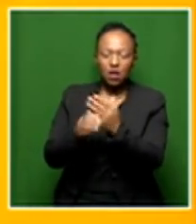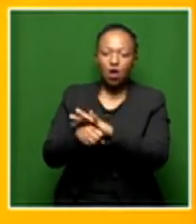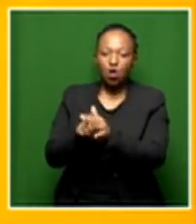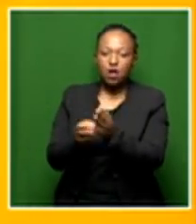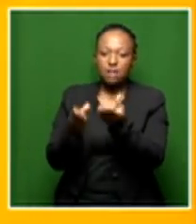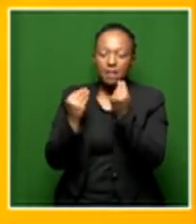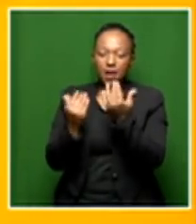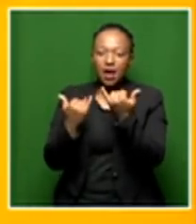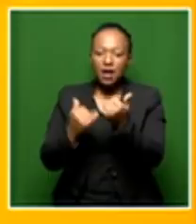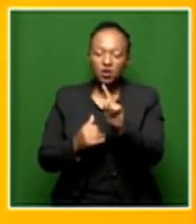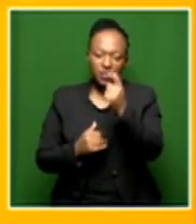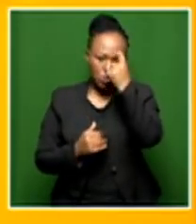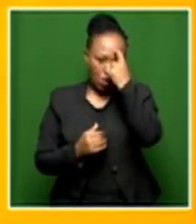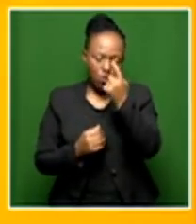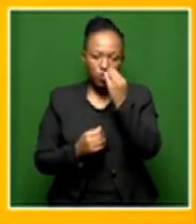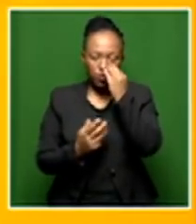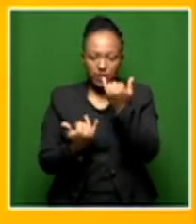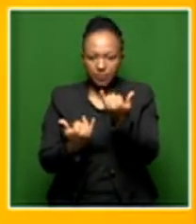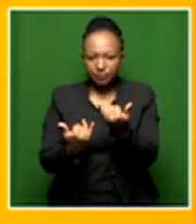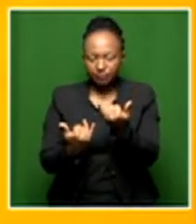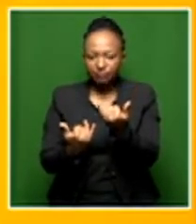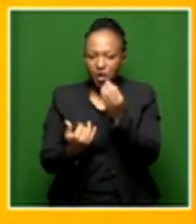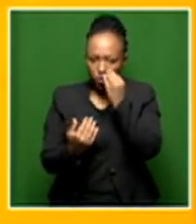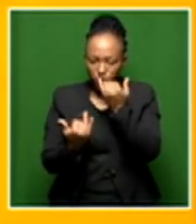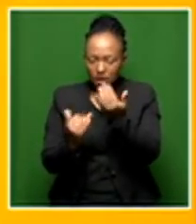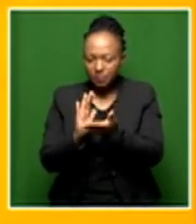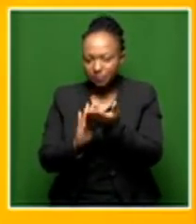All right, that leads us up to 7 o'clock here on the program. Let's get our latest news bulletin.